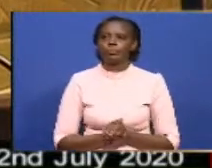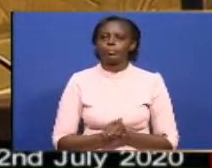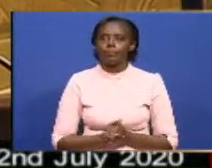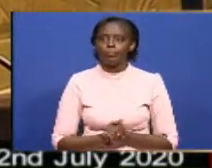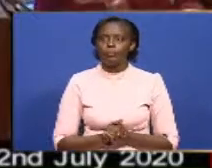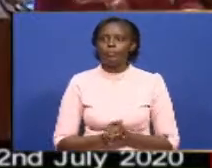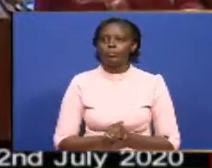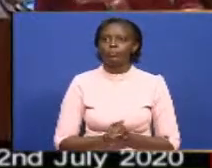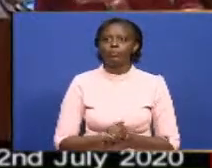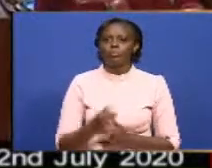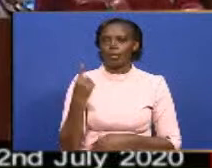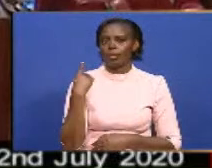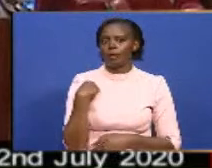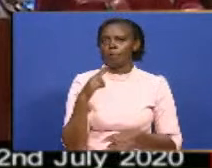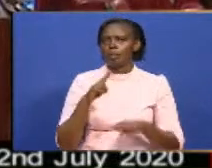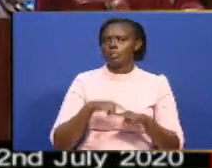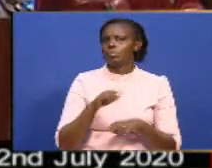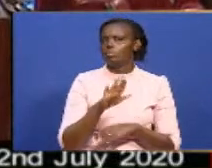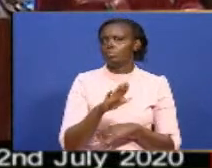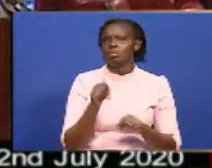What is the number of your seat?